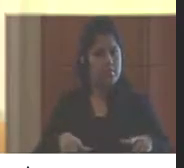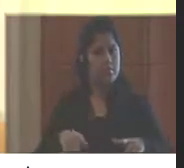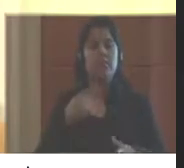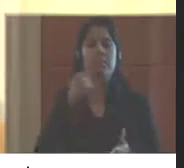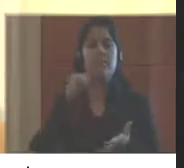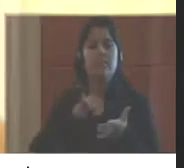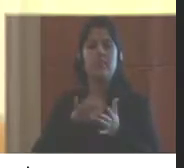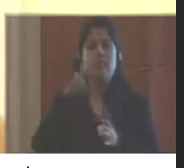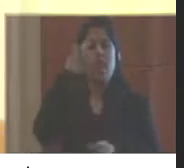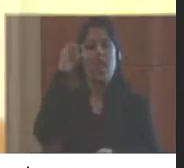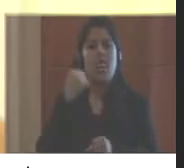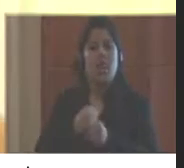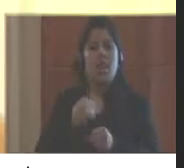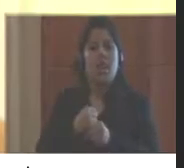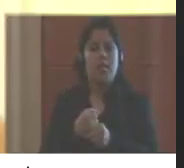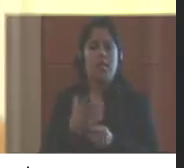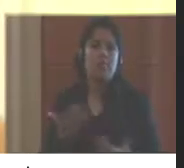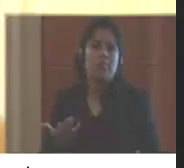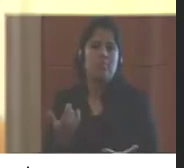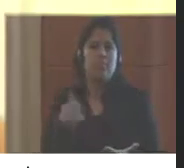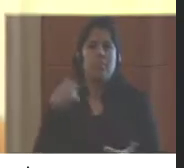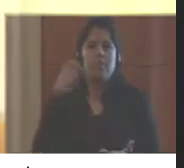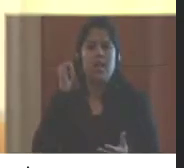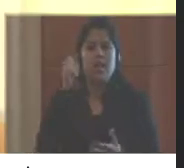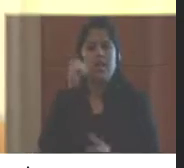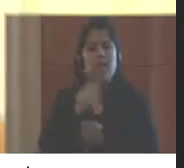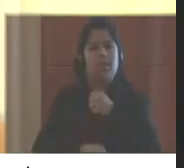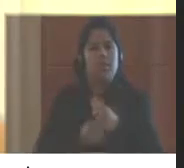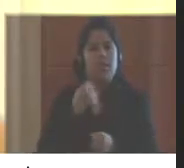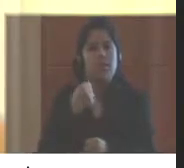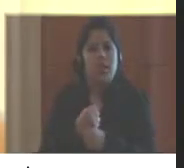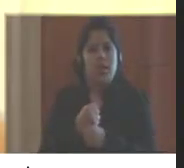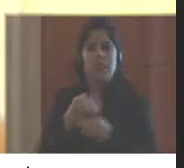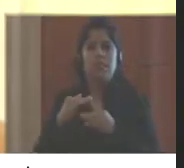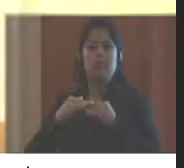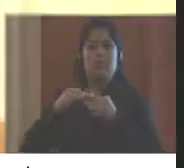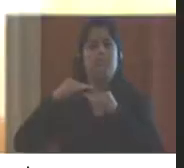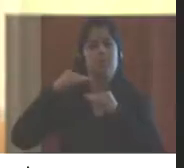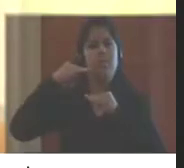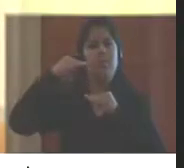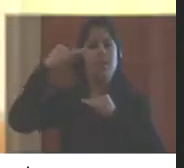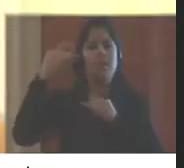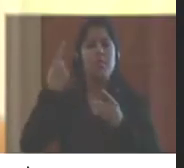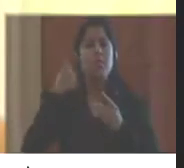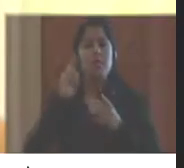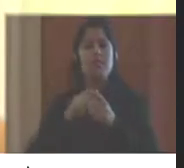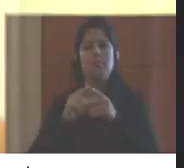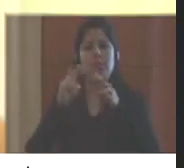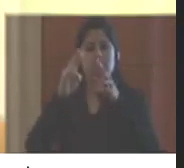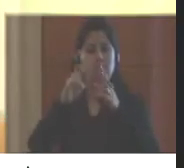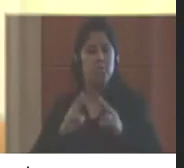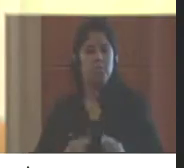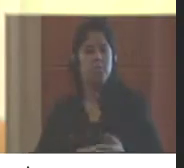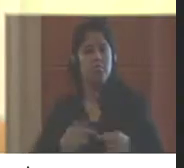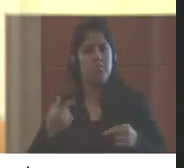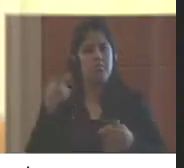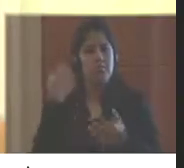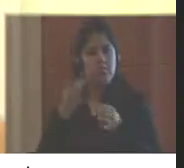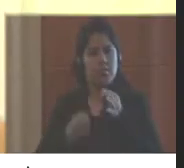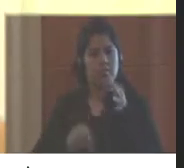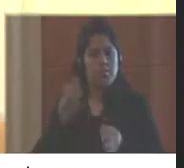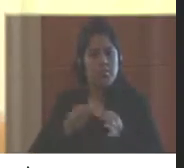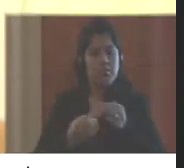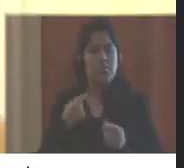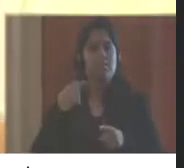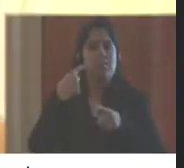years on land use, and this is a work that has increased recently, both